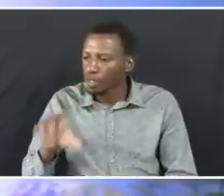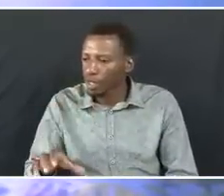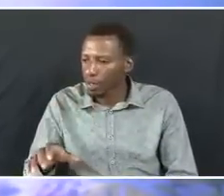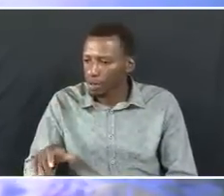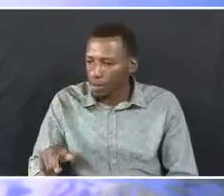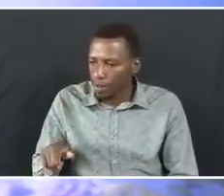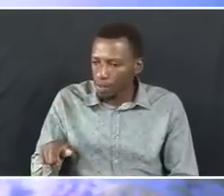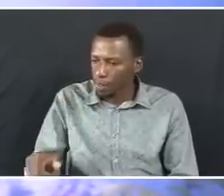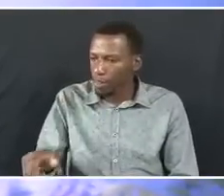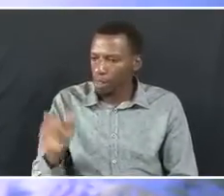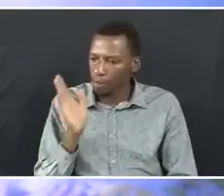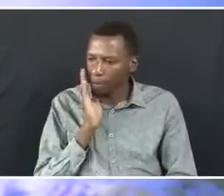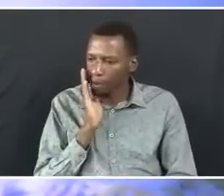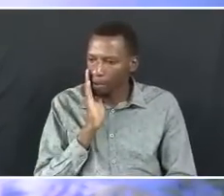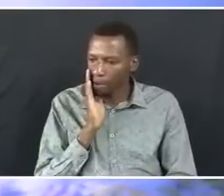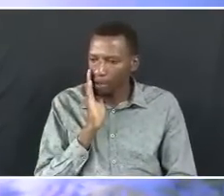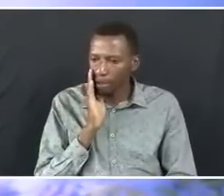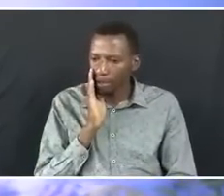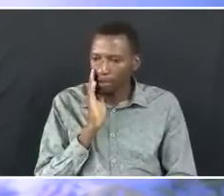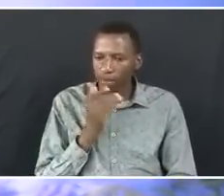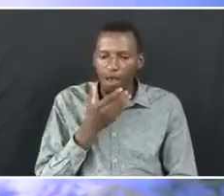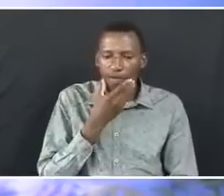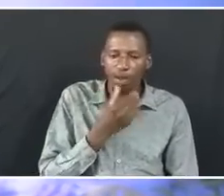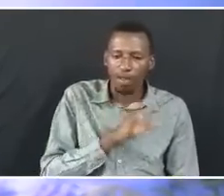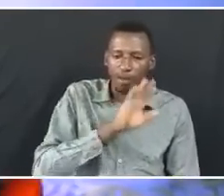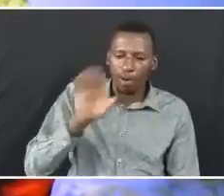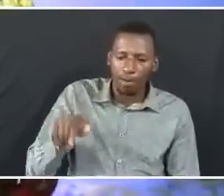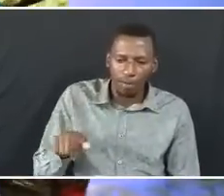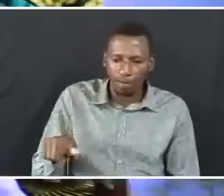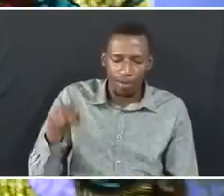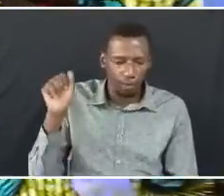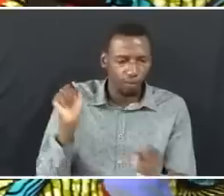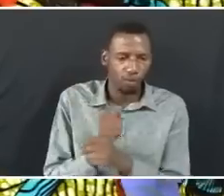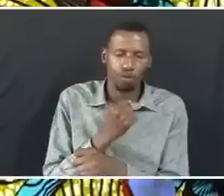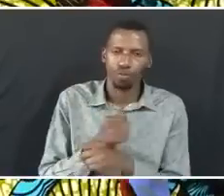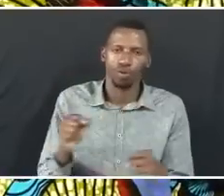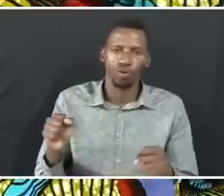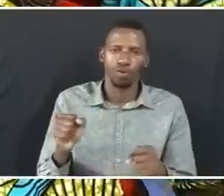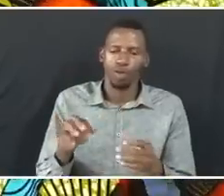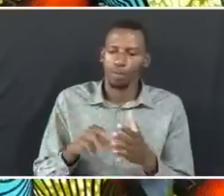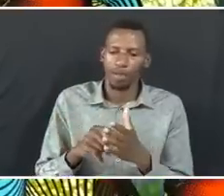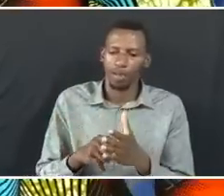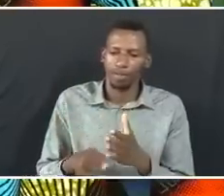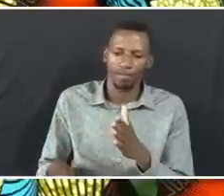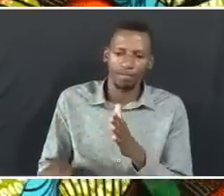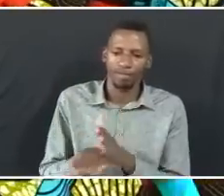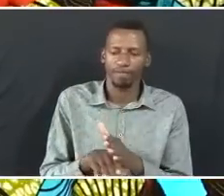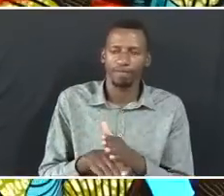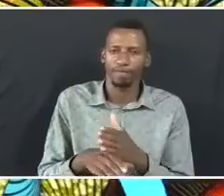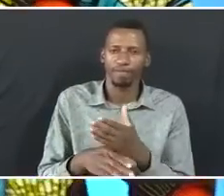them only to give them provisions, never to be his wives again.